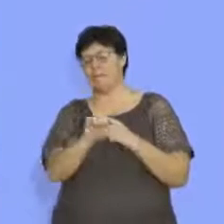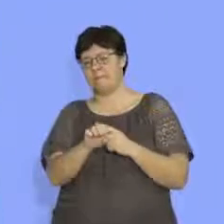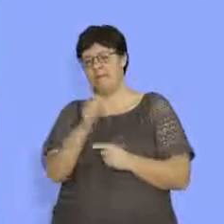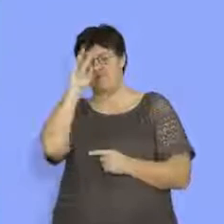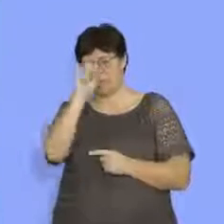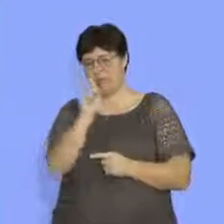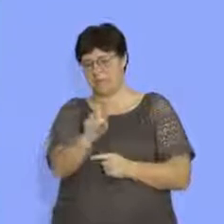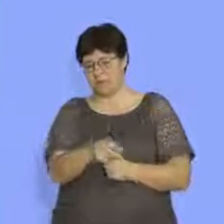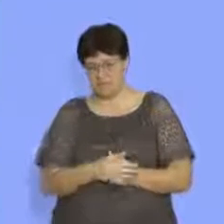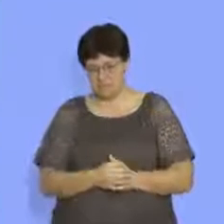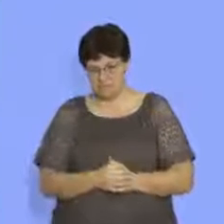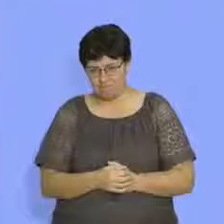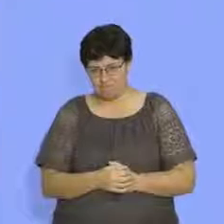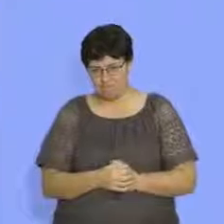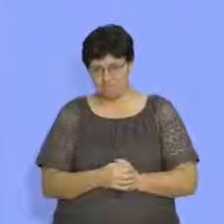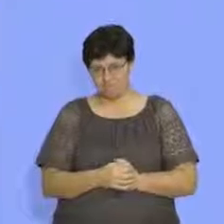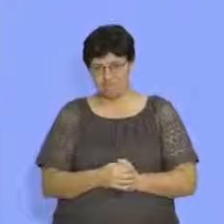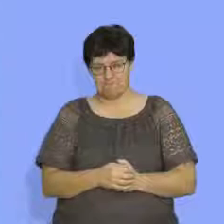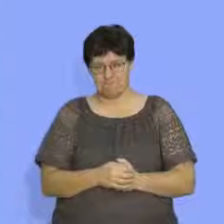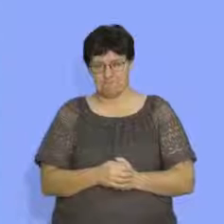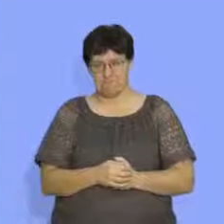on that. So let's have a look at it.